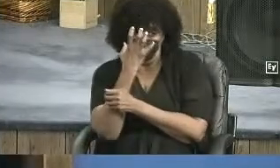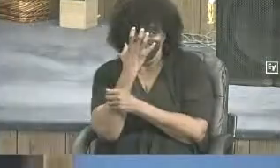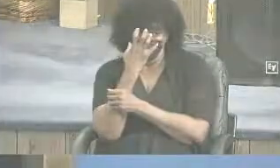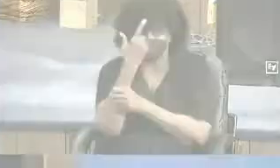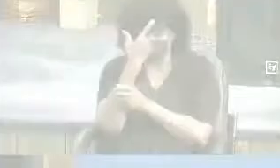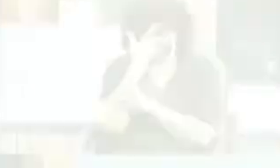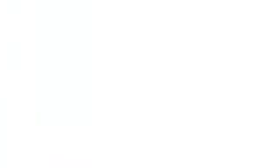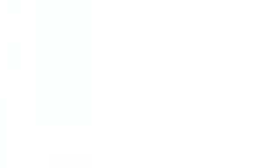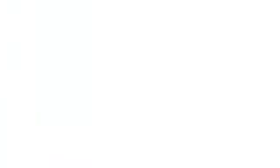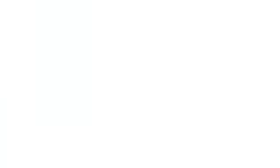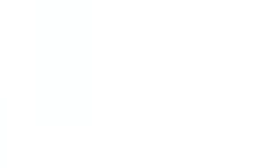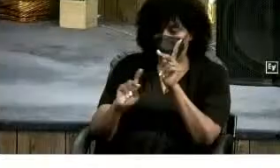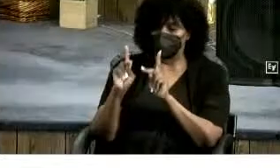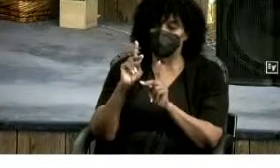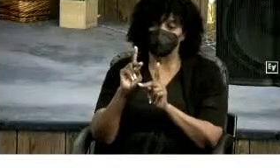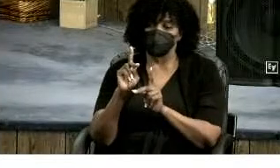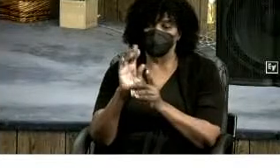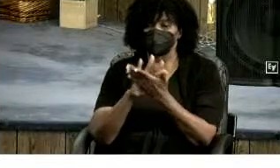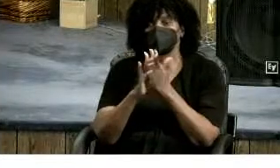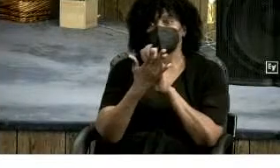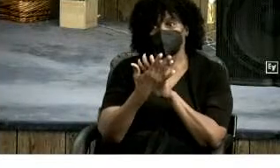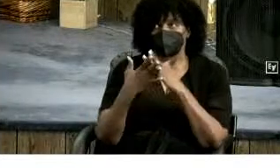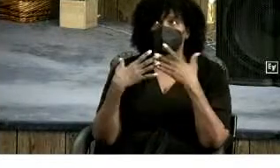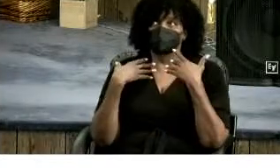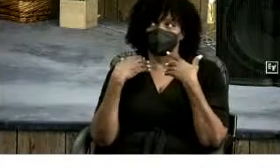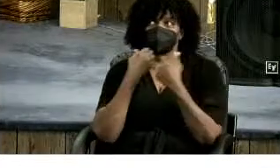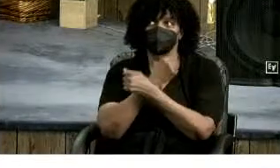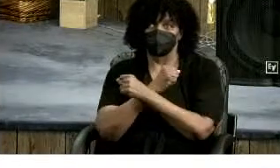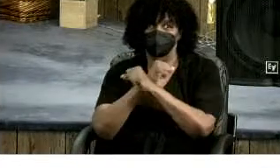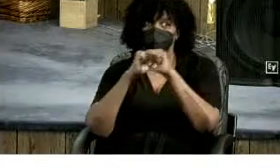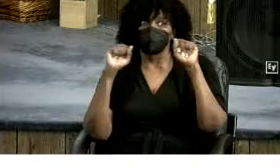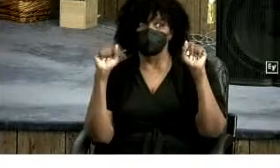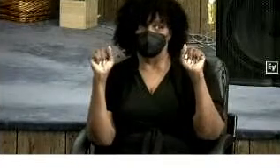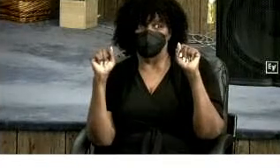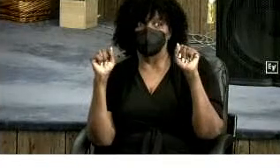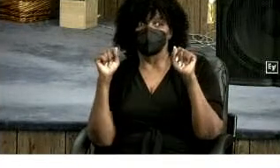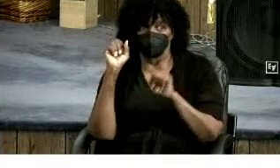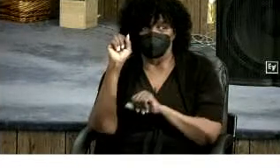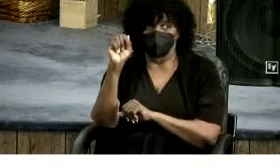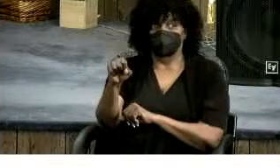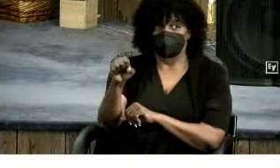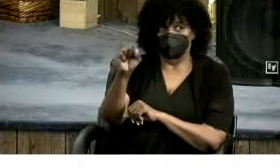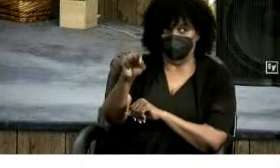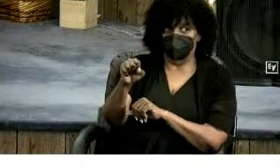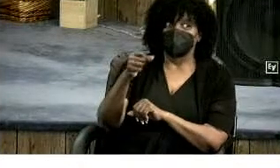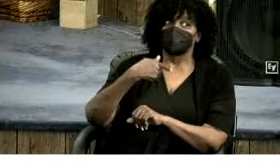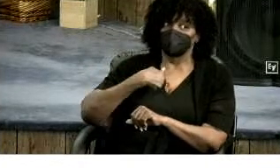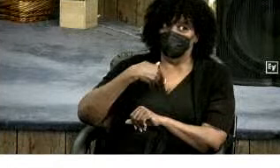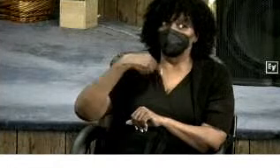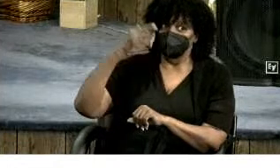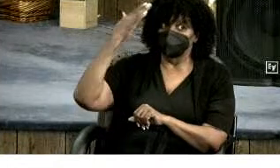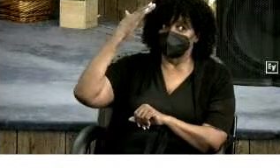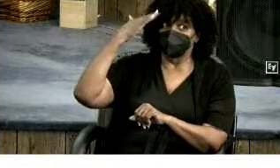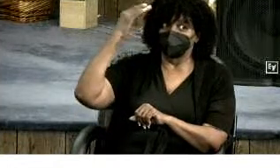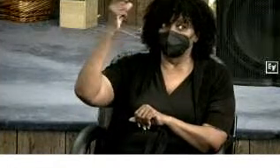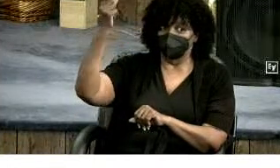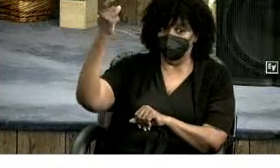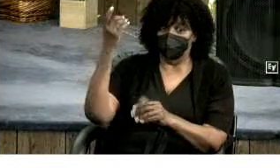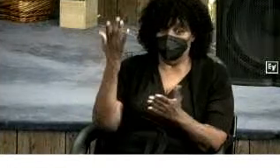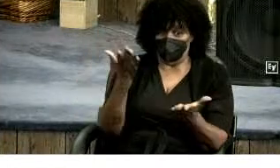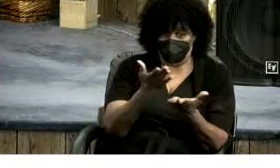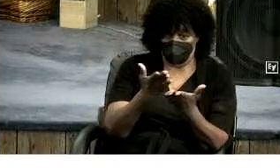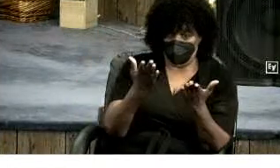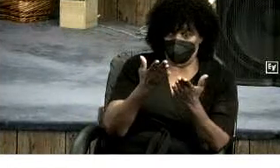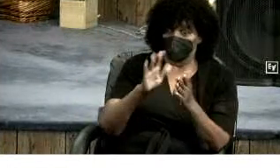mad because people was going to get saved. I think we got Sanballat and Tobias up in here. Don't raise your hand. Don't look